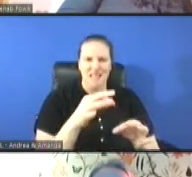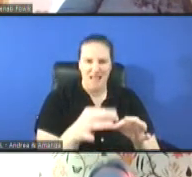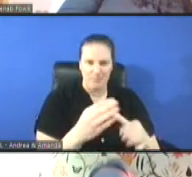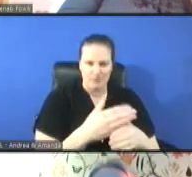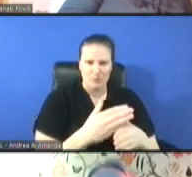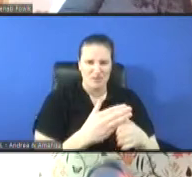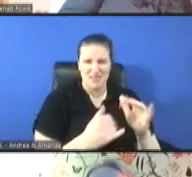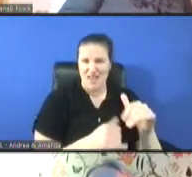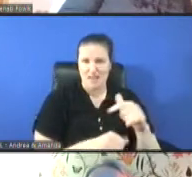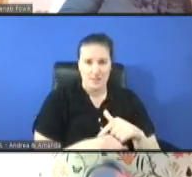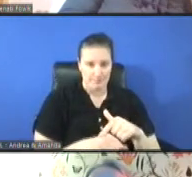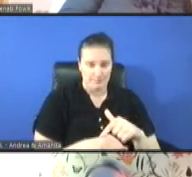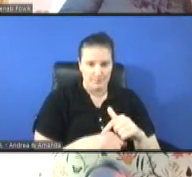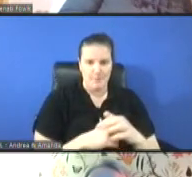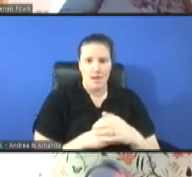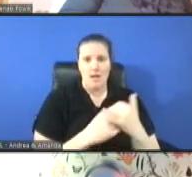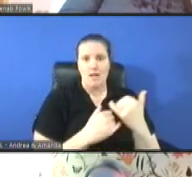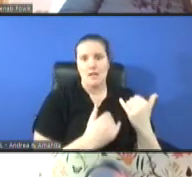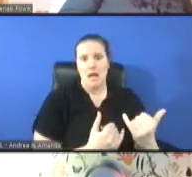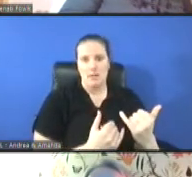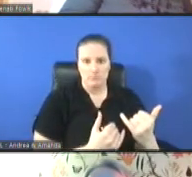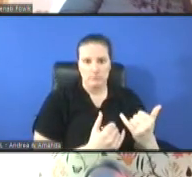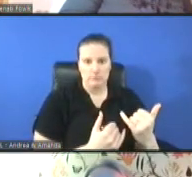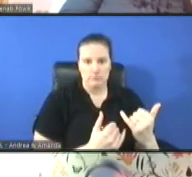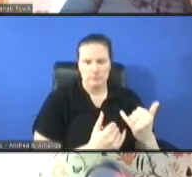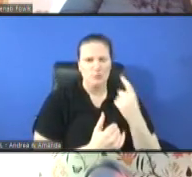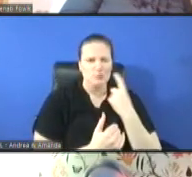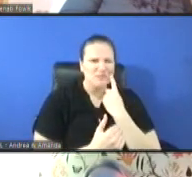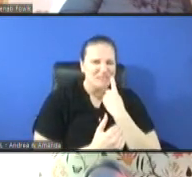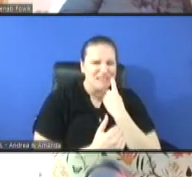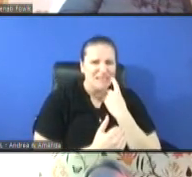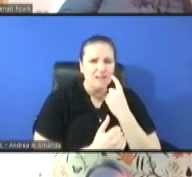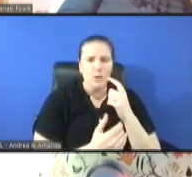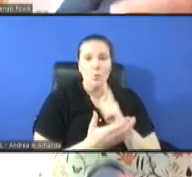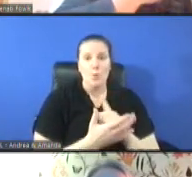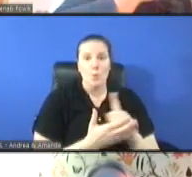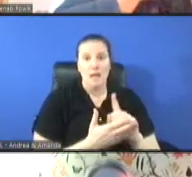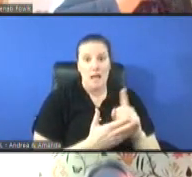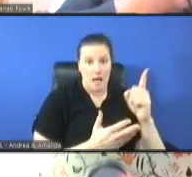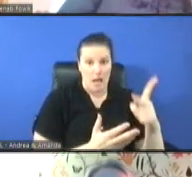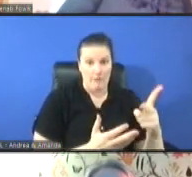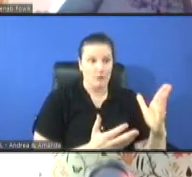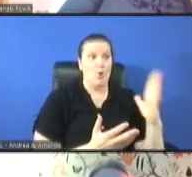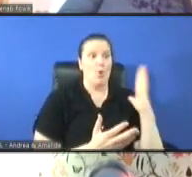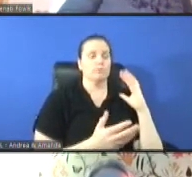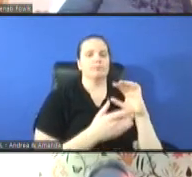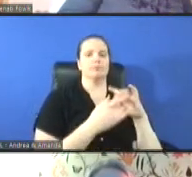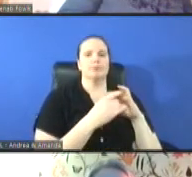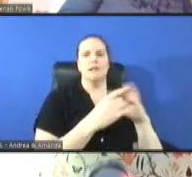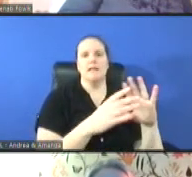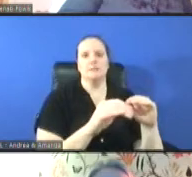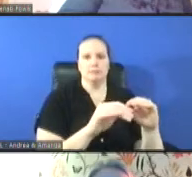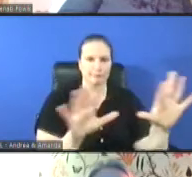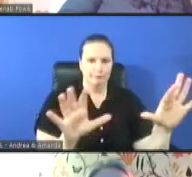of time and now, or more recently, a week and a half ago, when they were released.